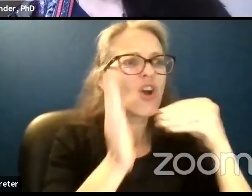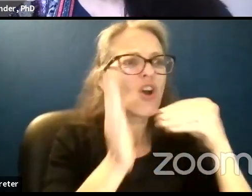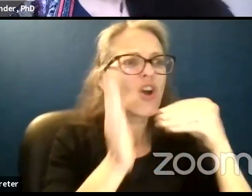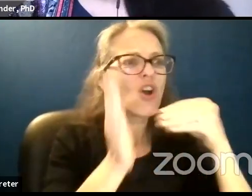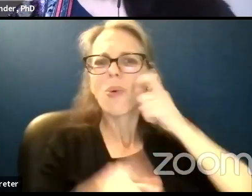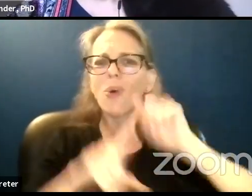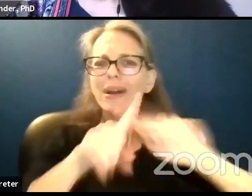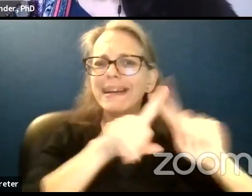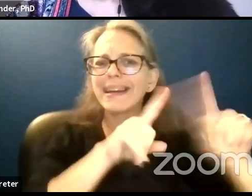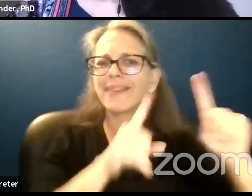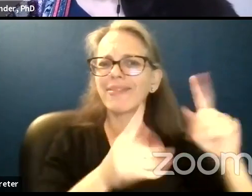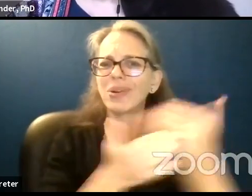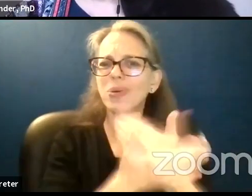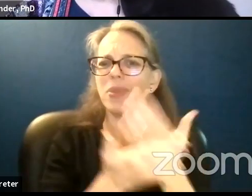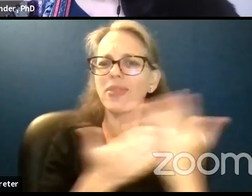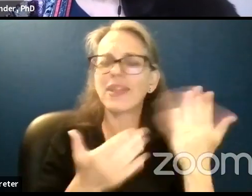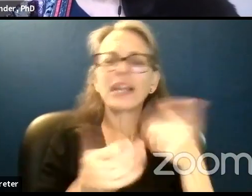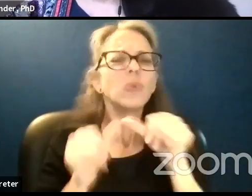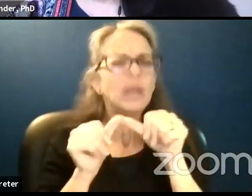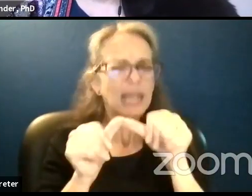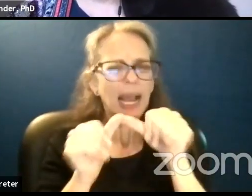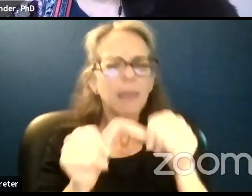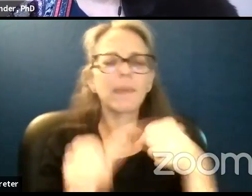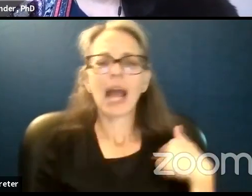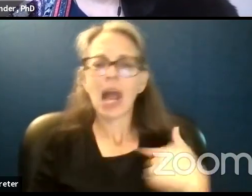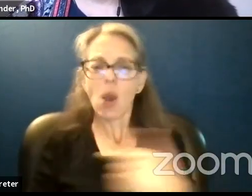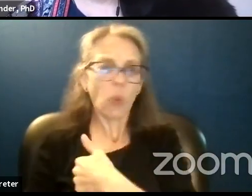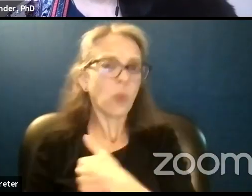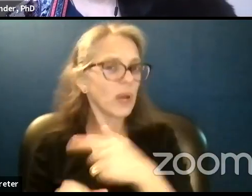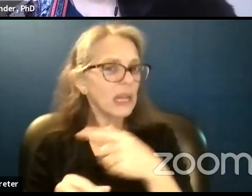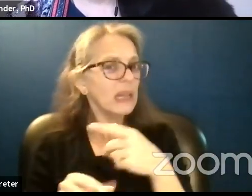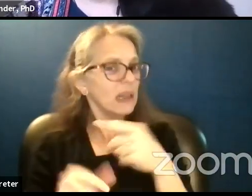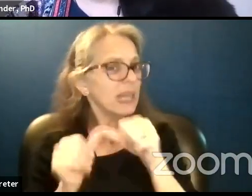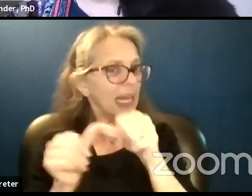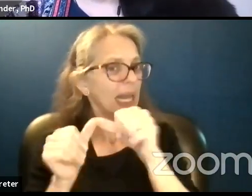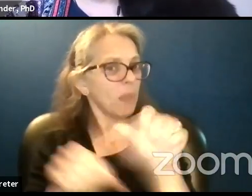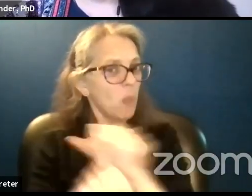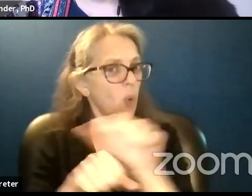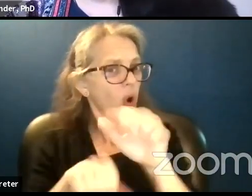just keep that up and then we'll keep working on it alongside you.